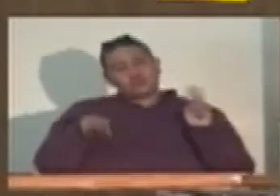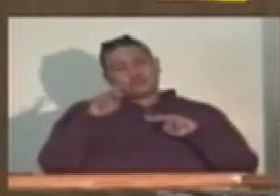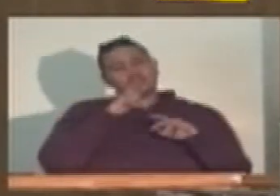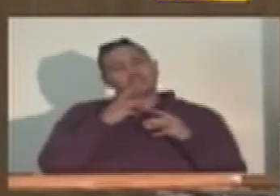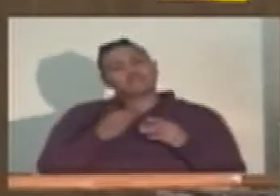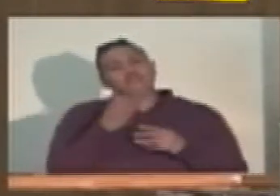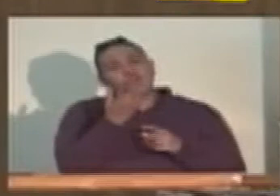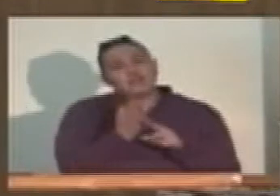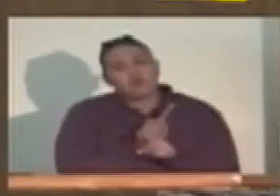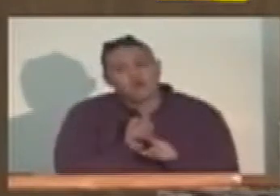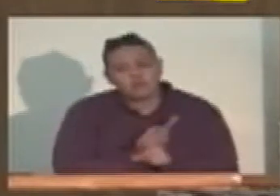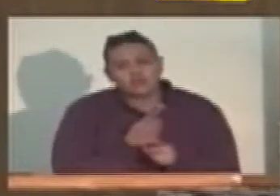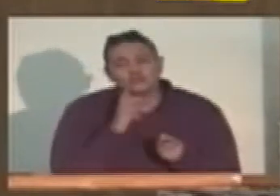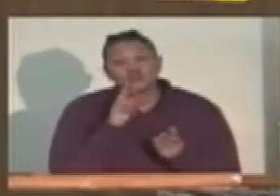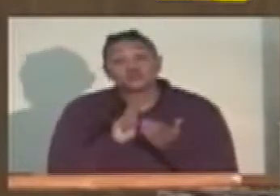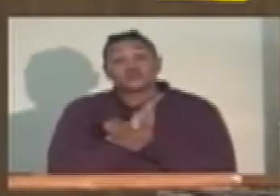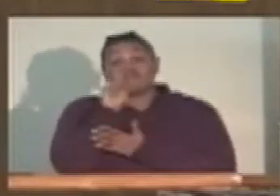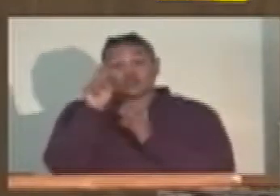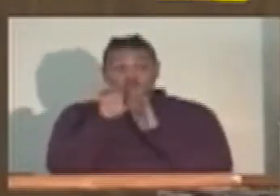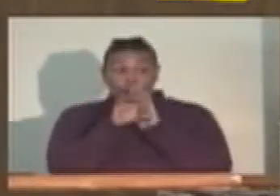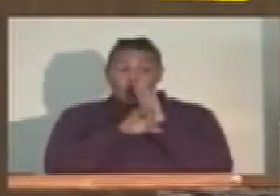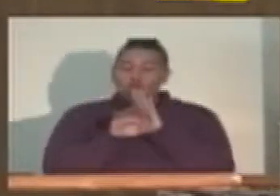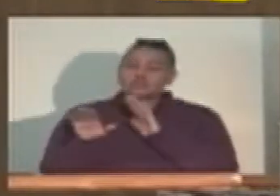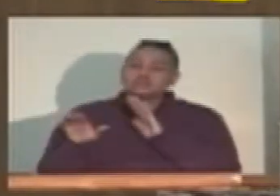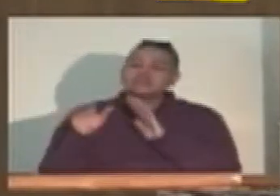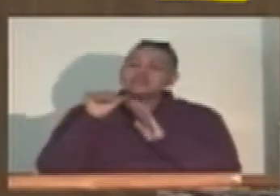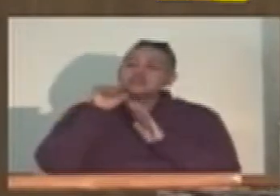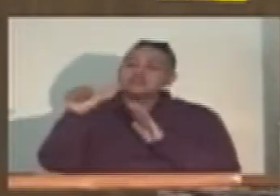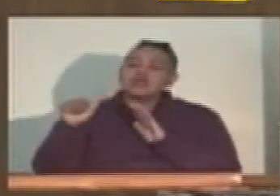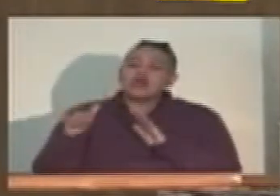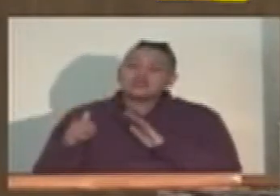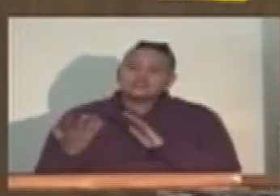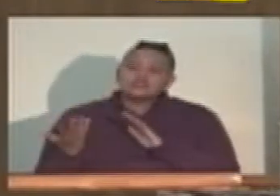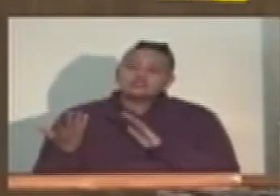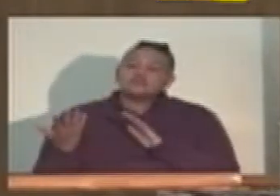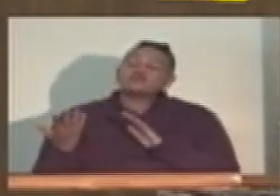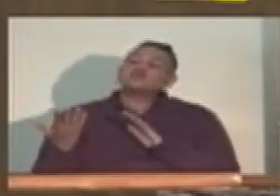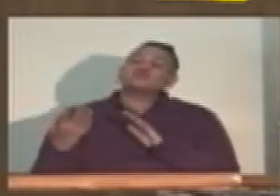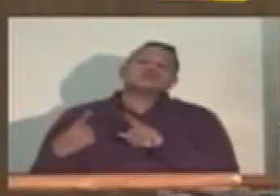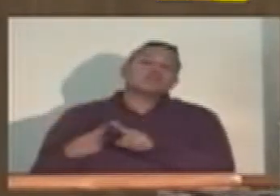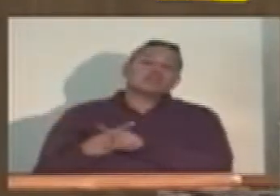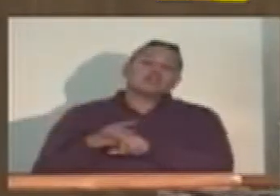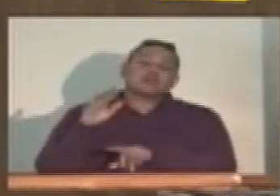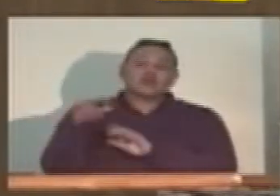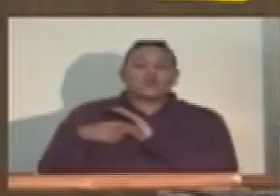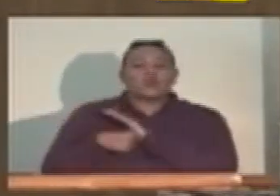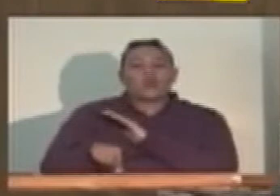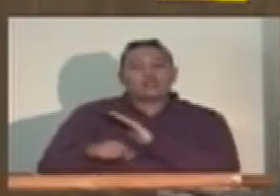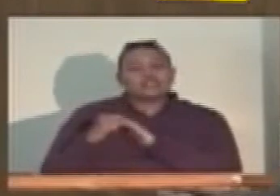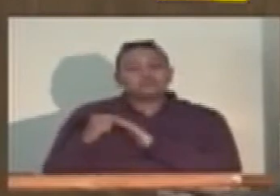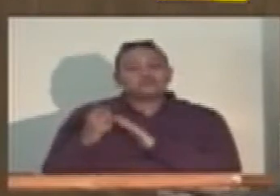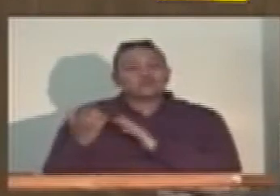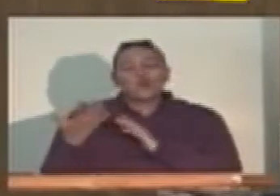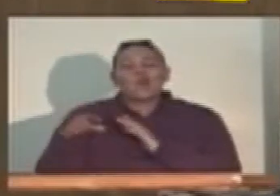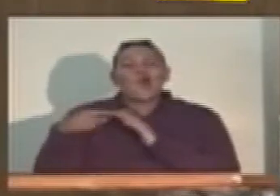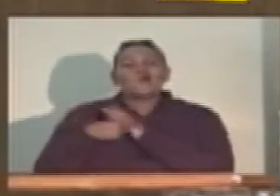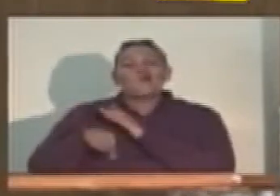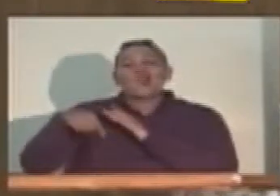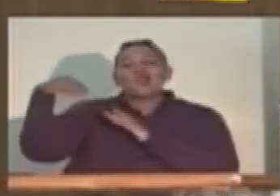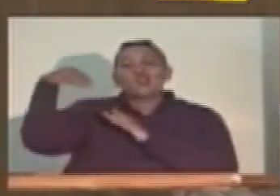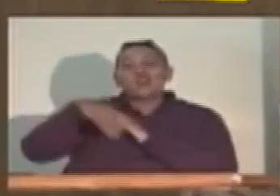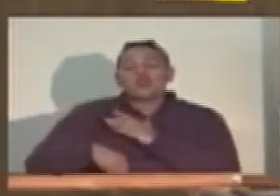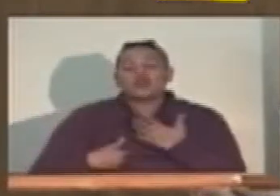accreditation to tertiary courses so as not to compromise quality. Yes. Mr. Speaker, the